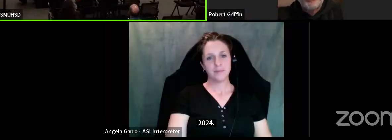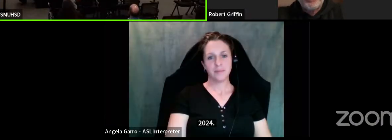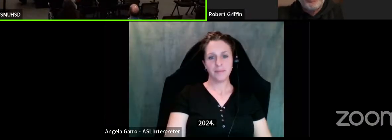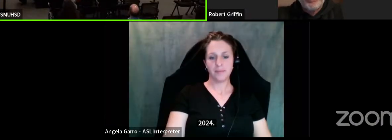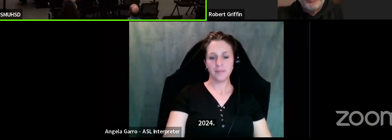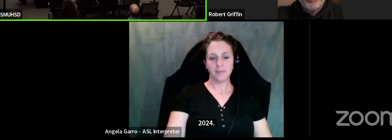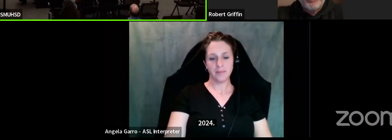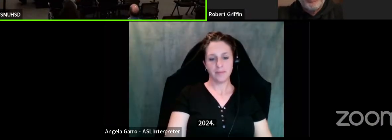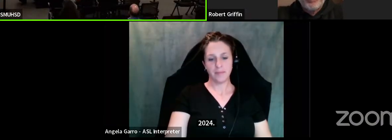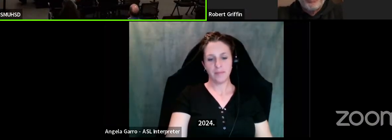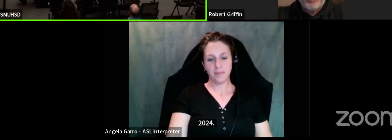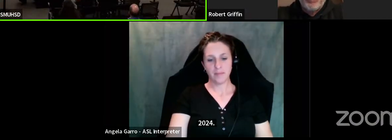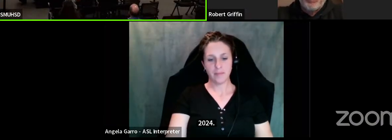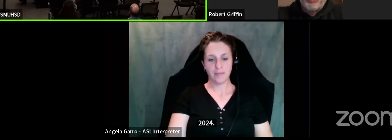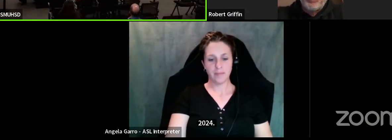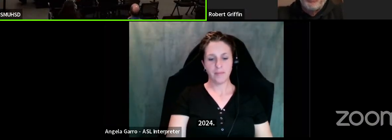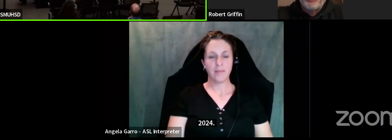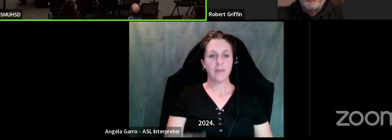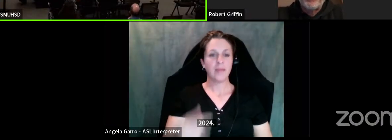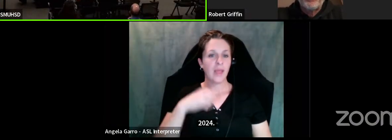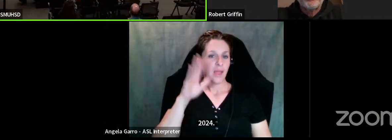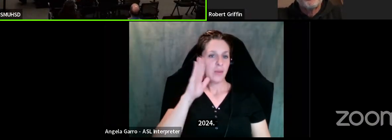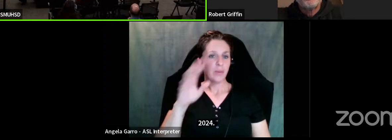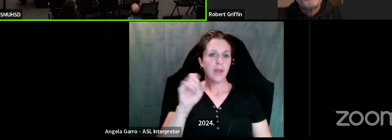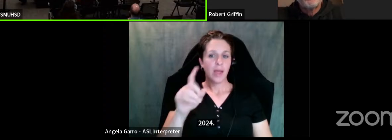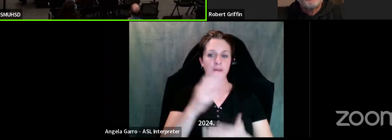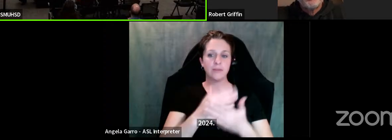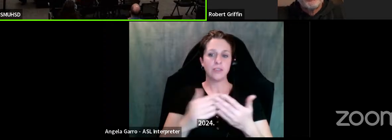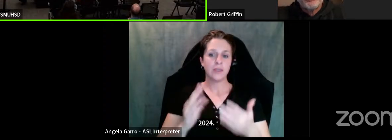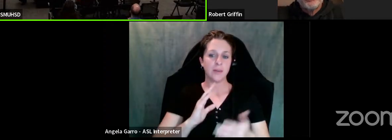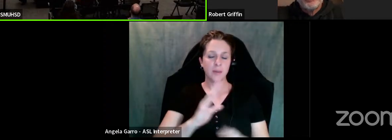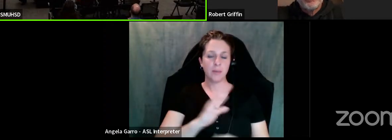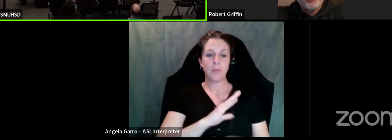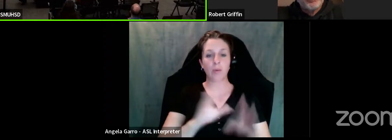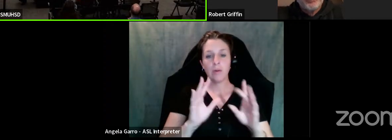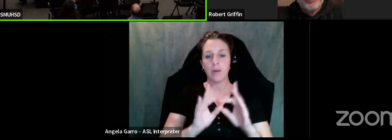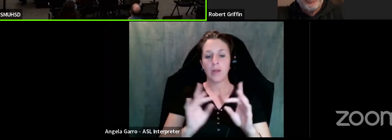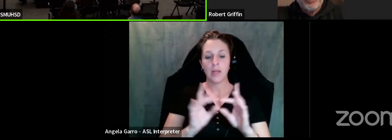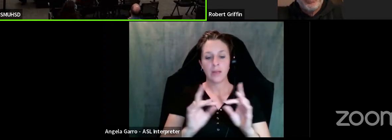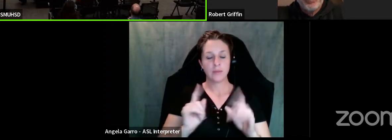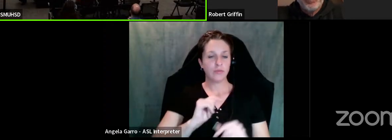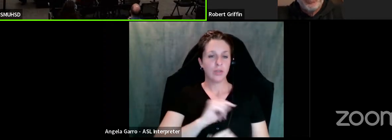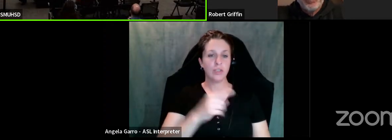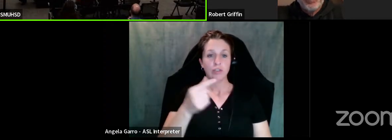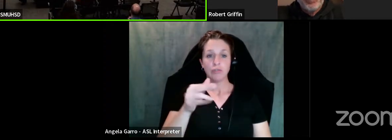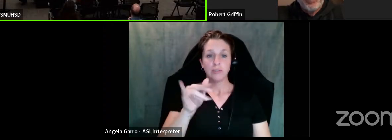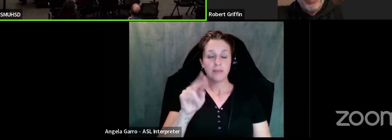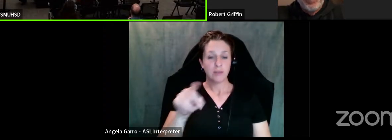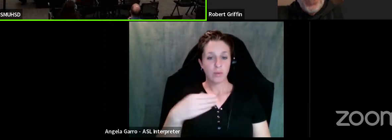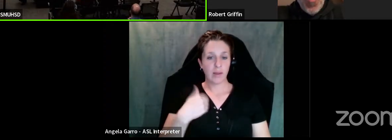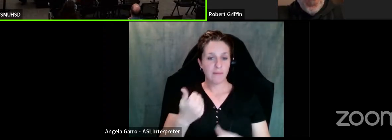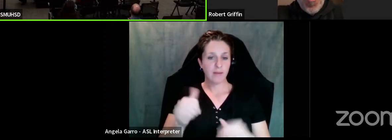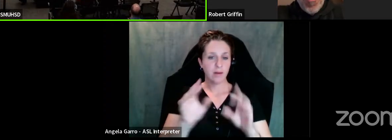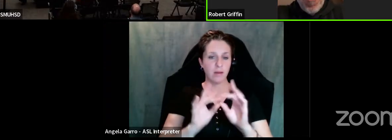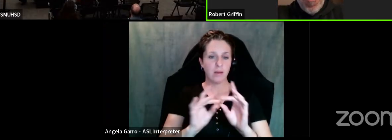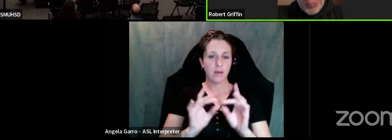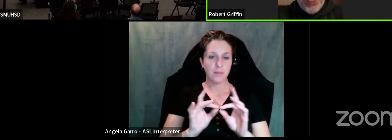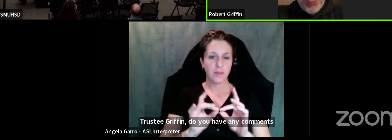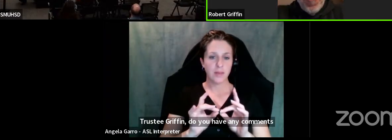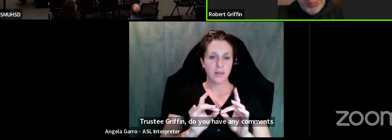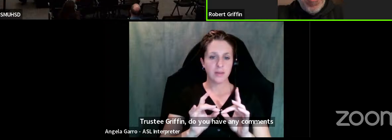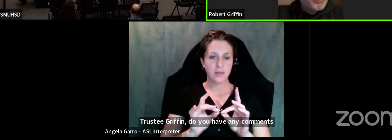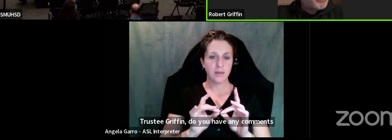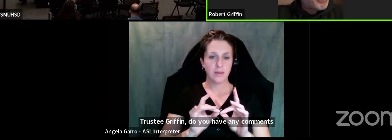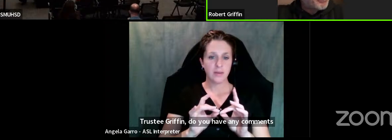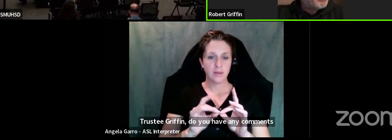Do we have, so I'm gonna ask for some board comments. Trustee Griffin, do you have any comments? Well,